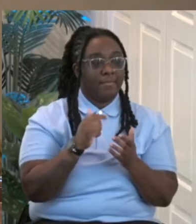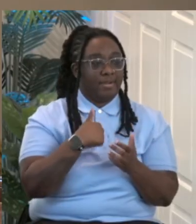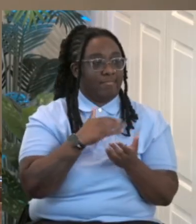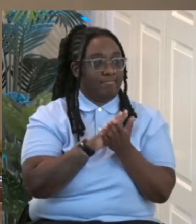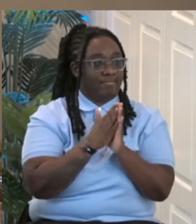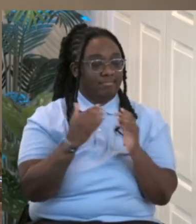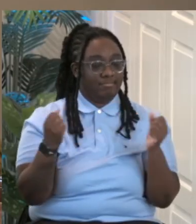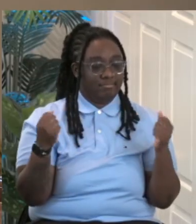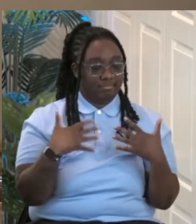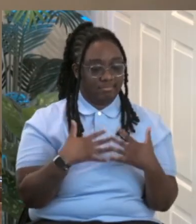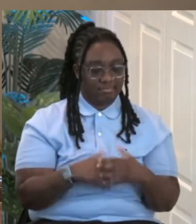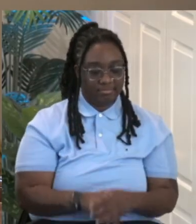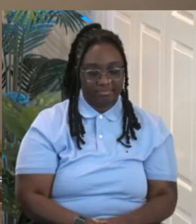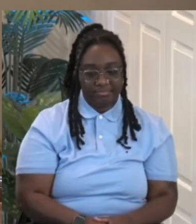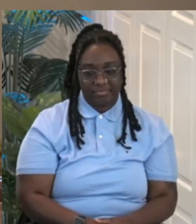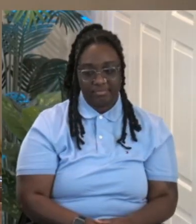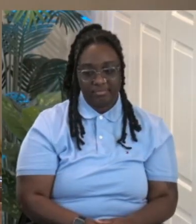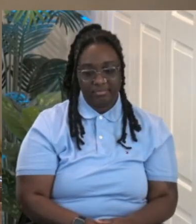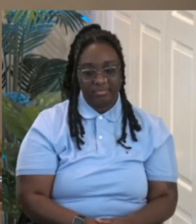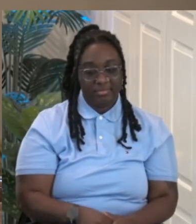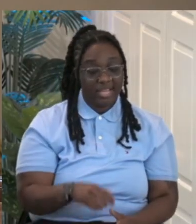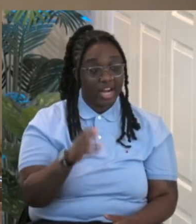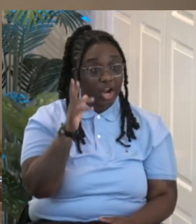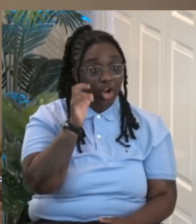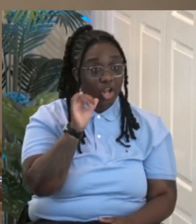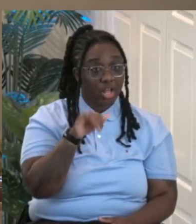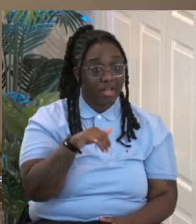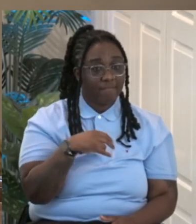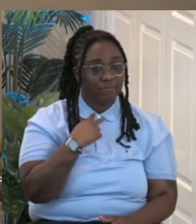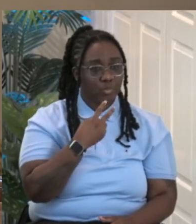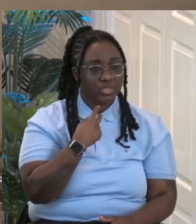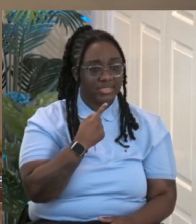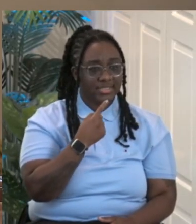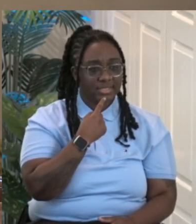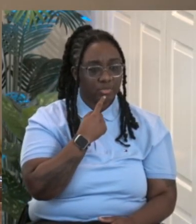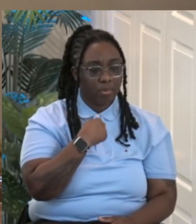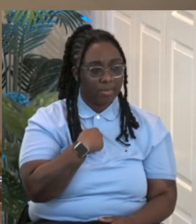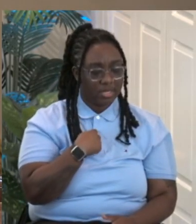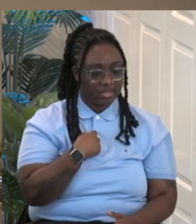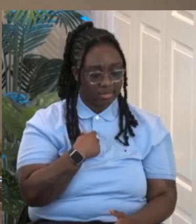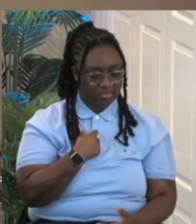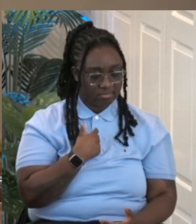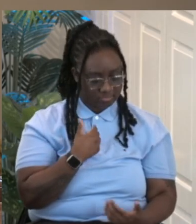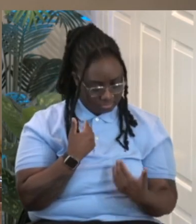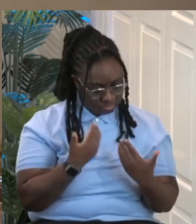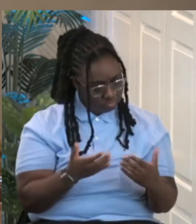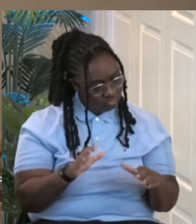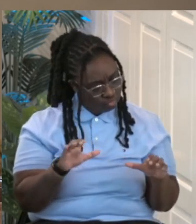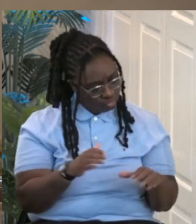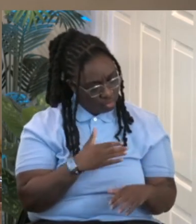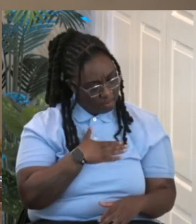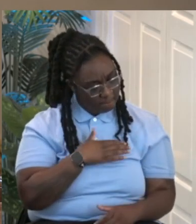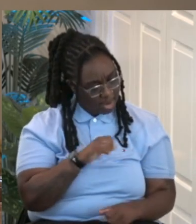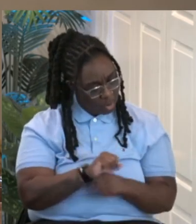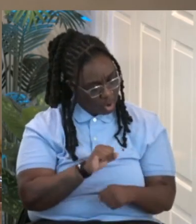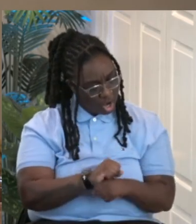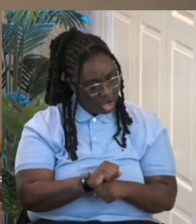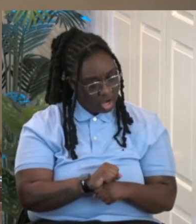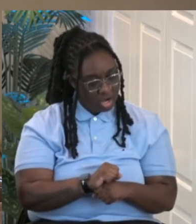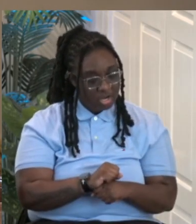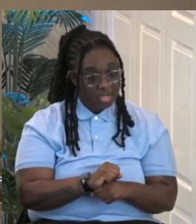heard this voice that said, do my work. Well, at this point, I'm